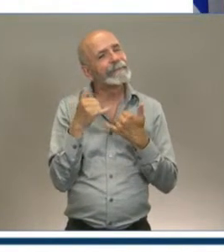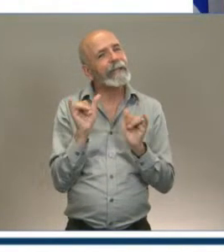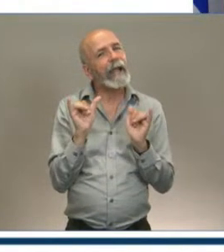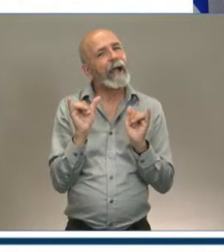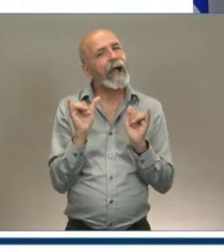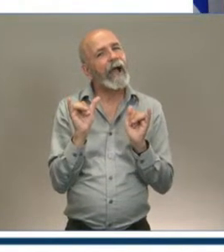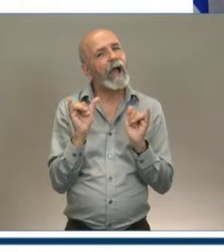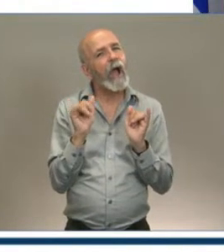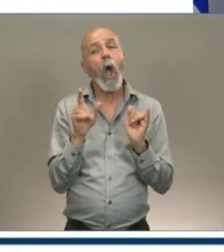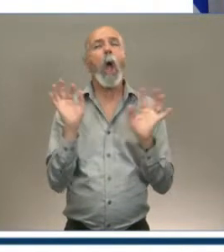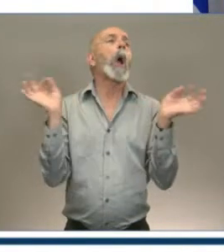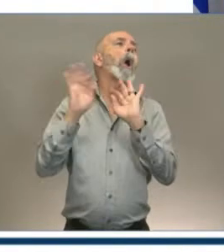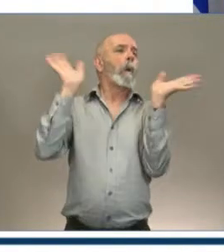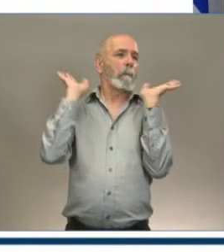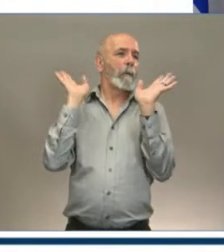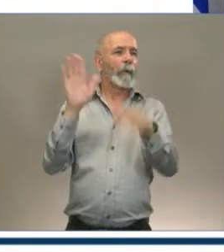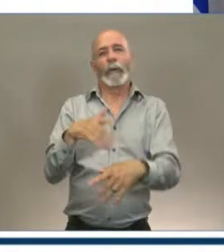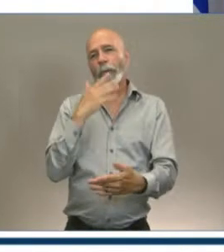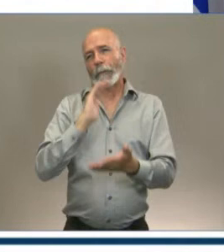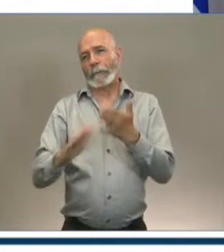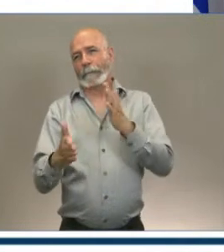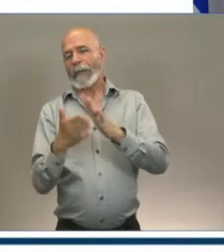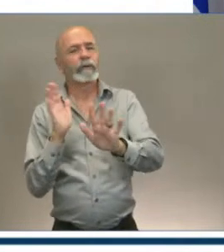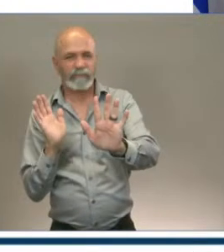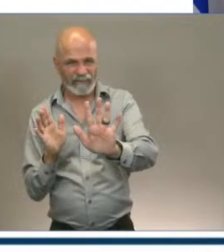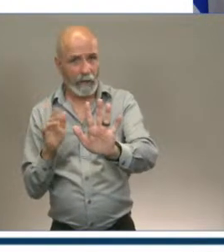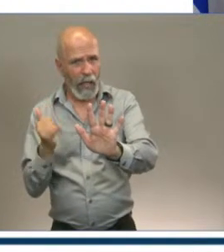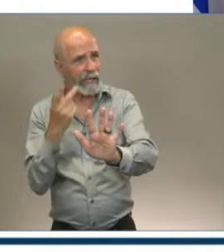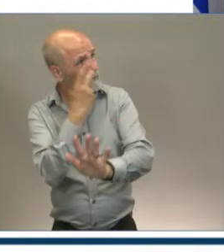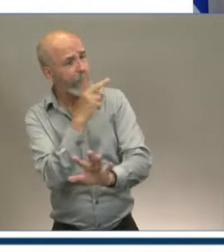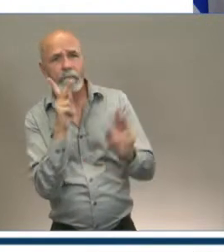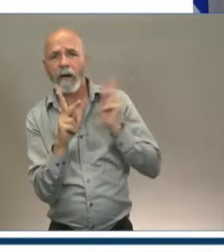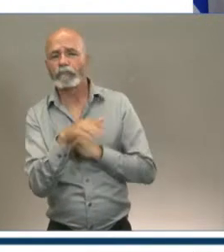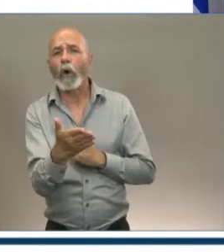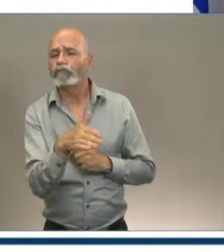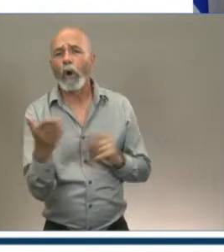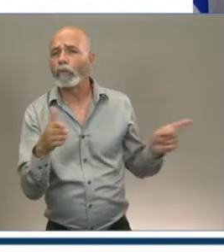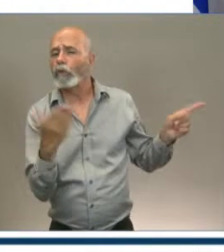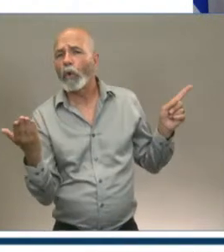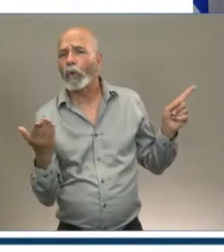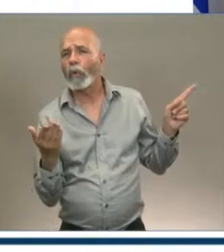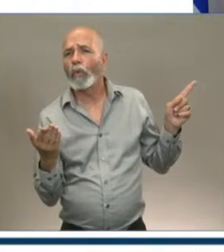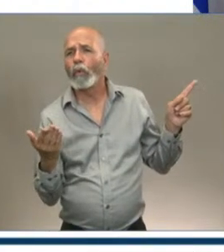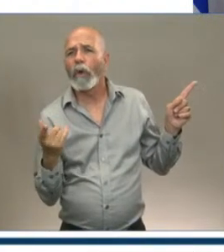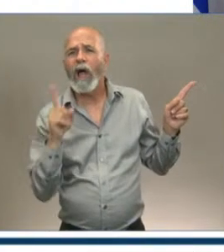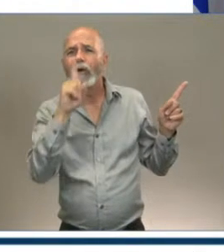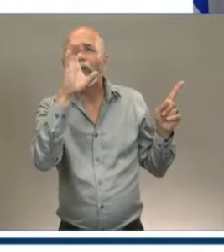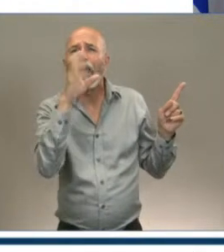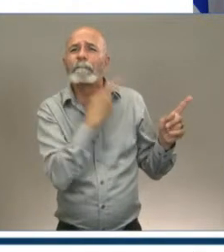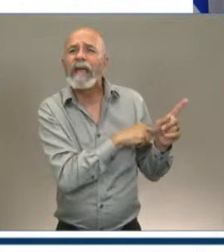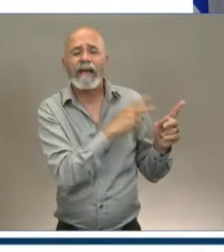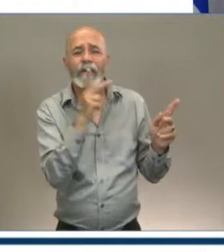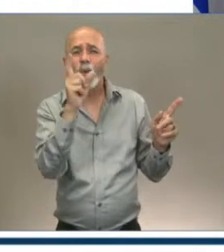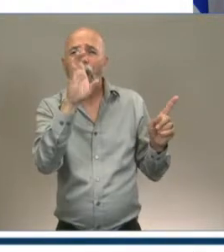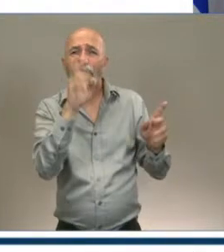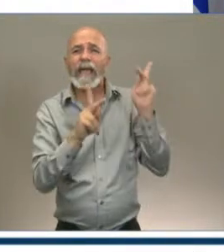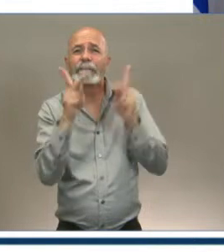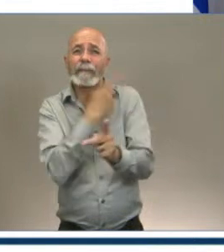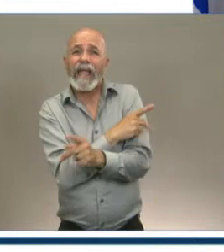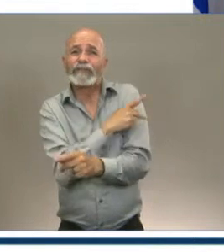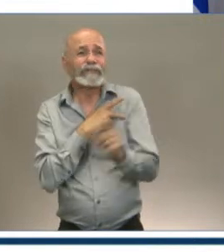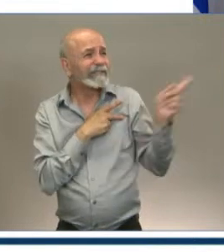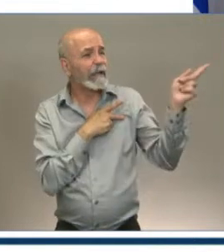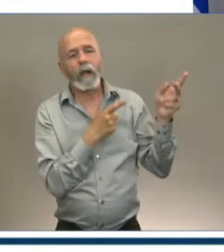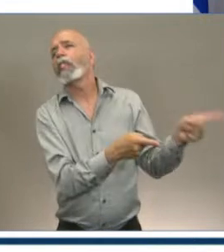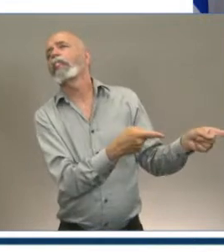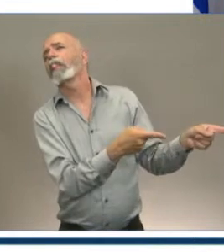have people dying from this virus, not while we have now over 100 people in the hospital, and not while we have community spread